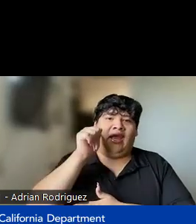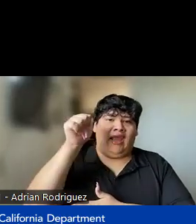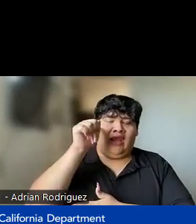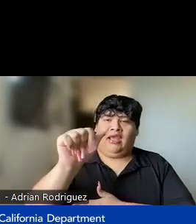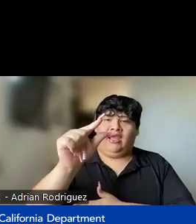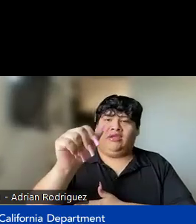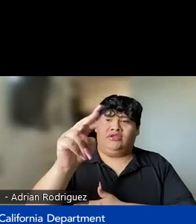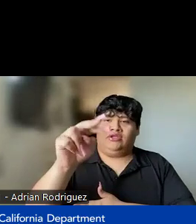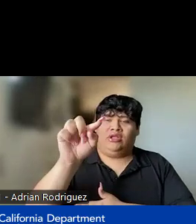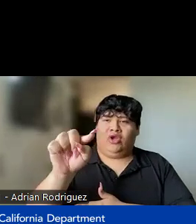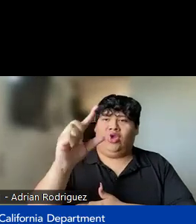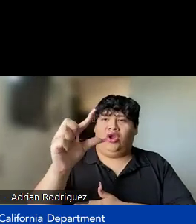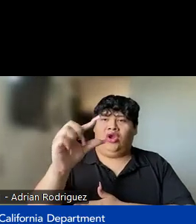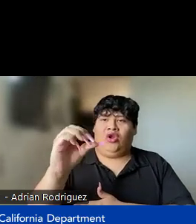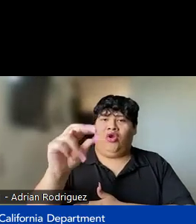aging.ca.gov.